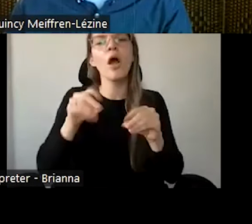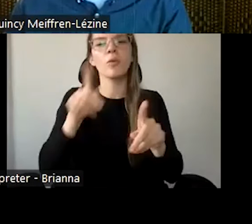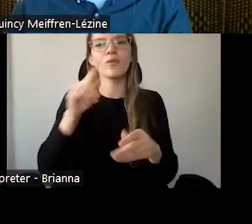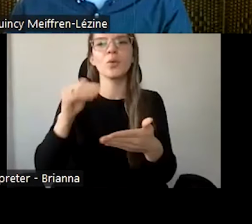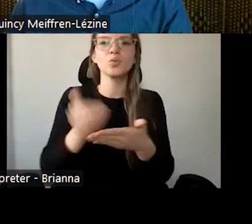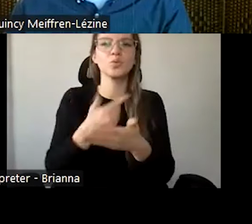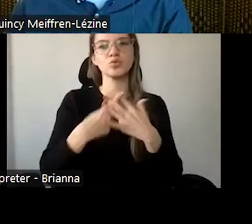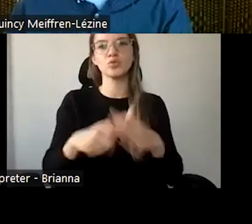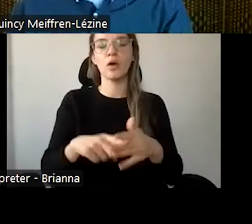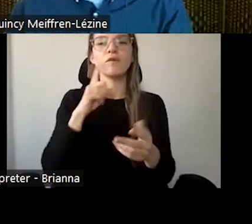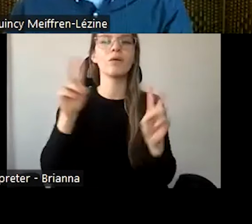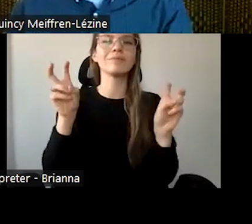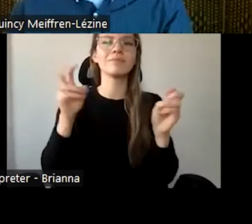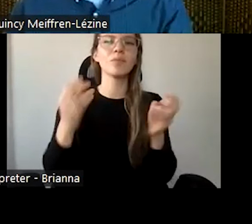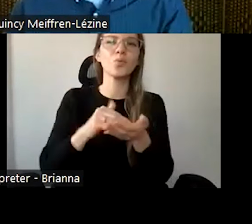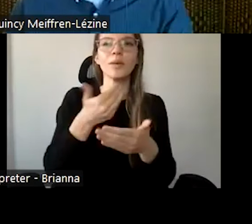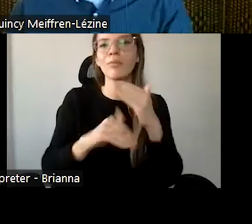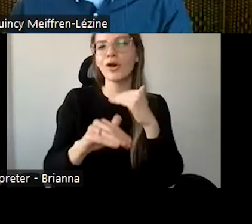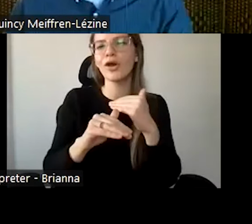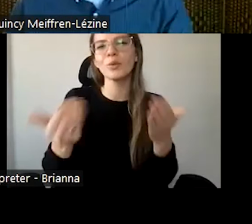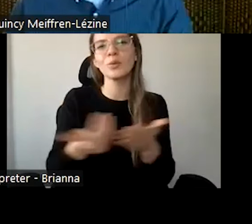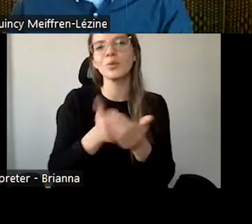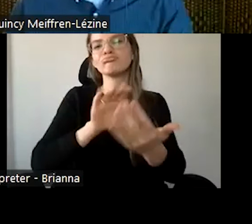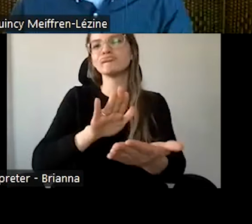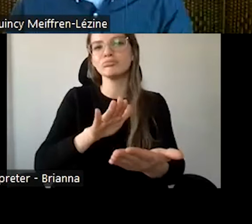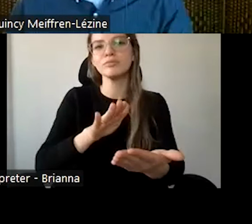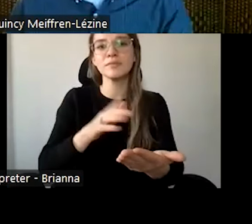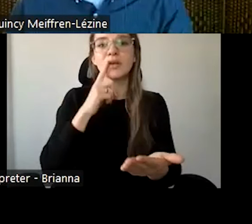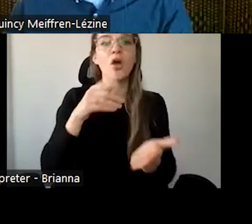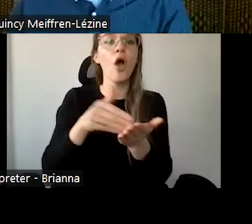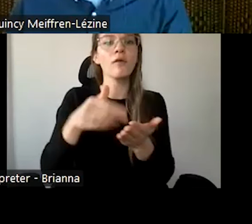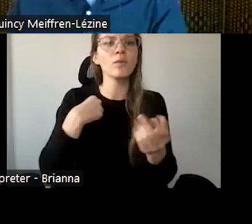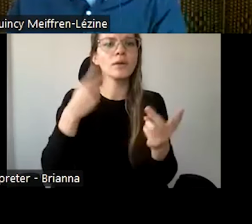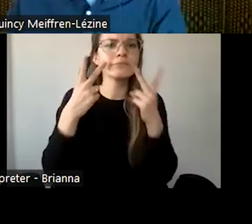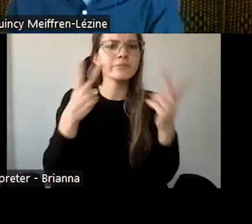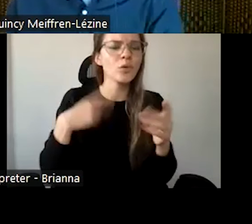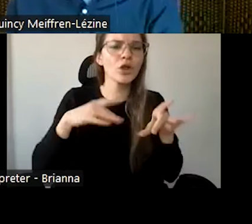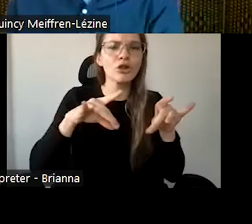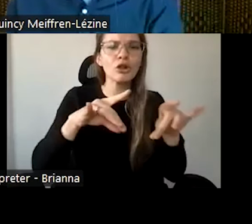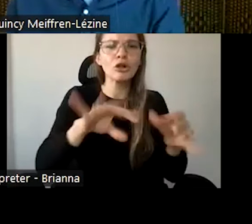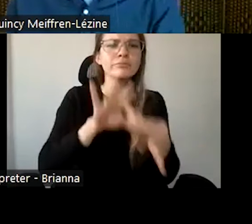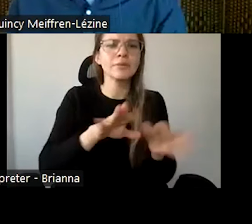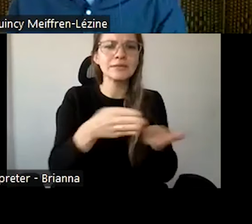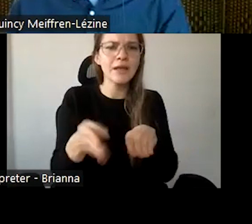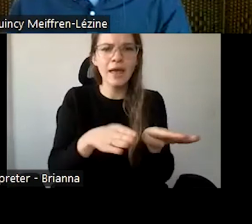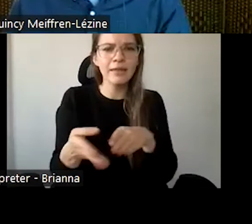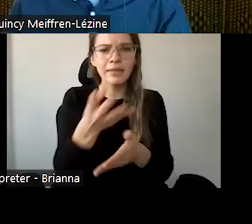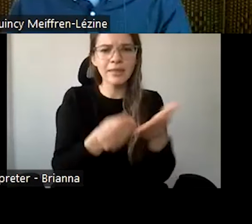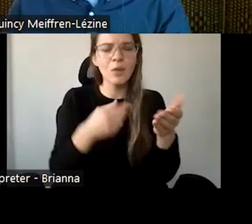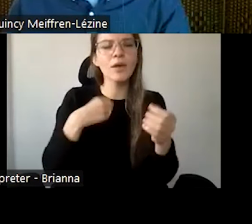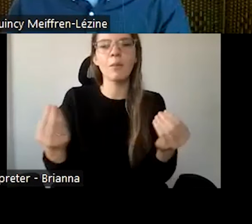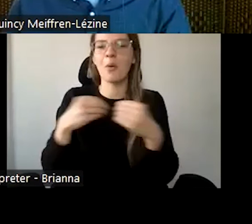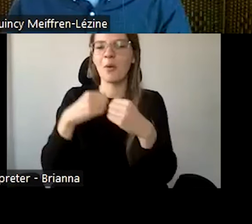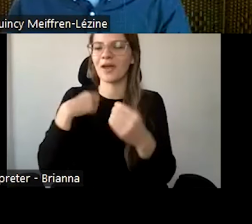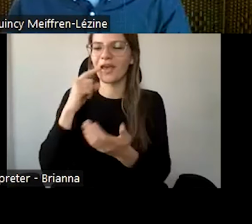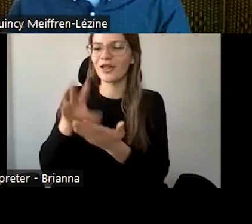opportunity for a rebirth. And he also said that the more we learn about dying, the more we can learn about living. And once we've